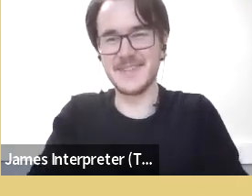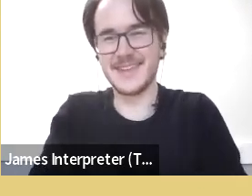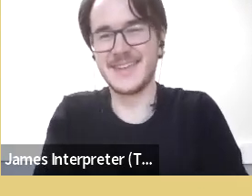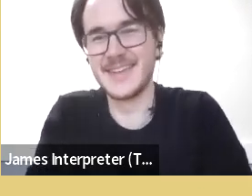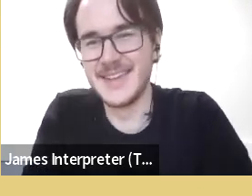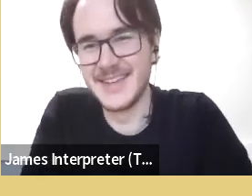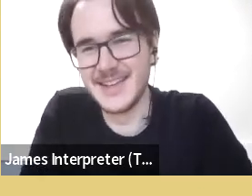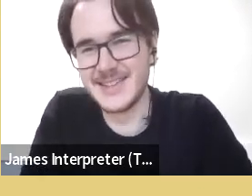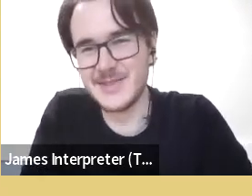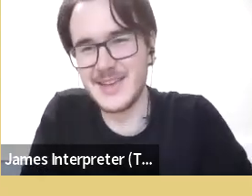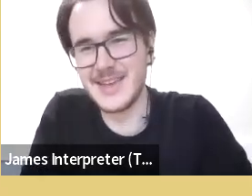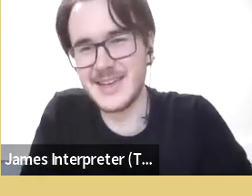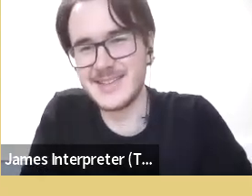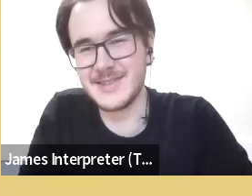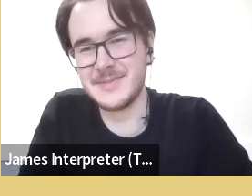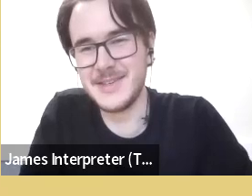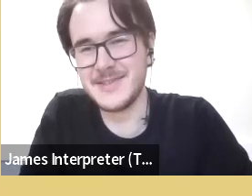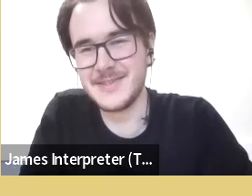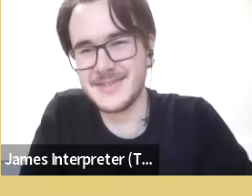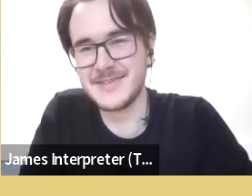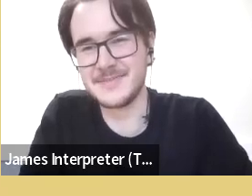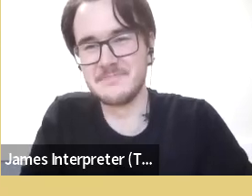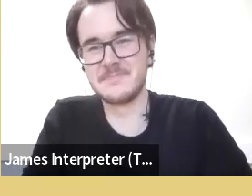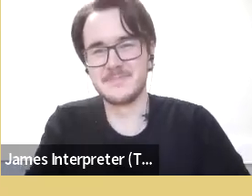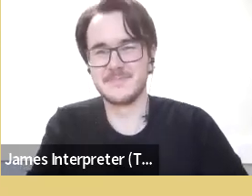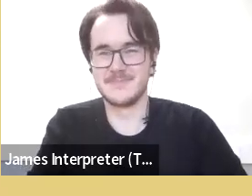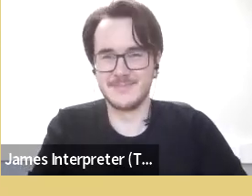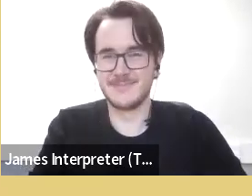Yeah. So nice.